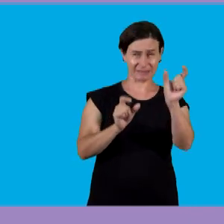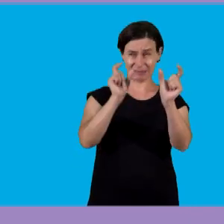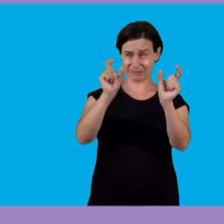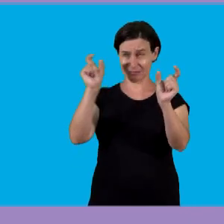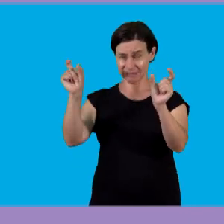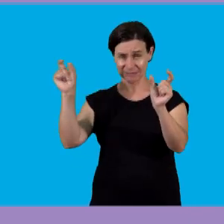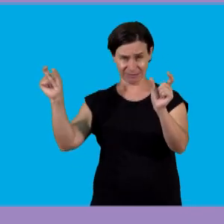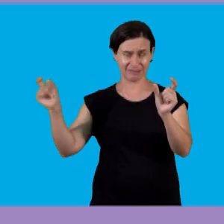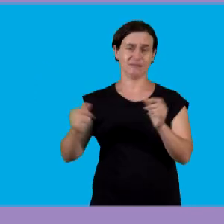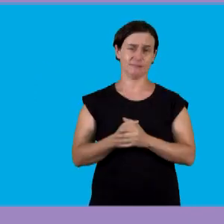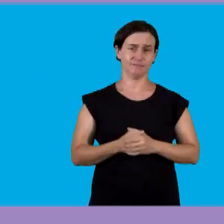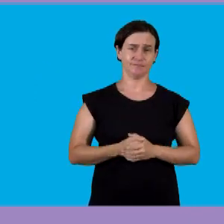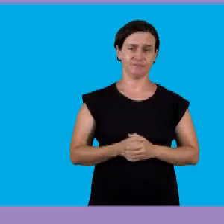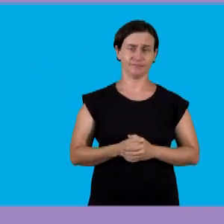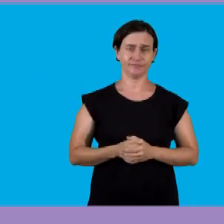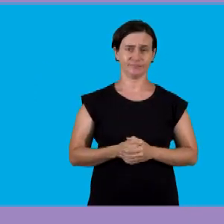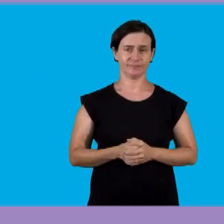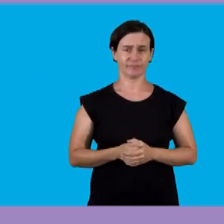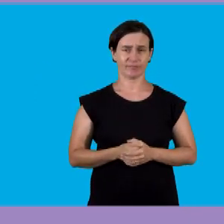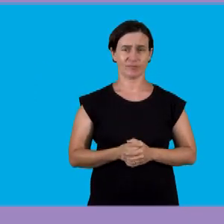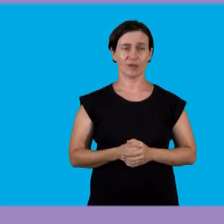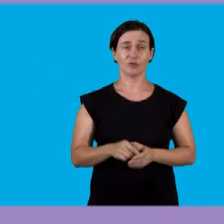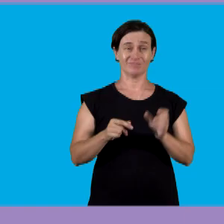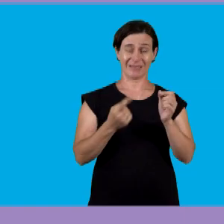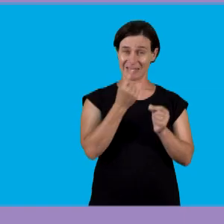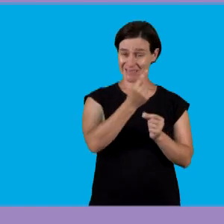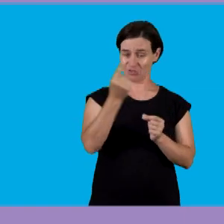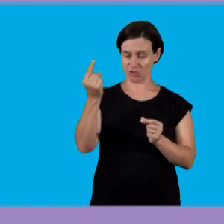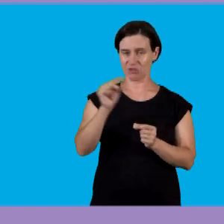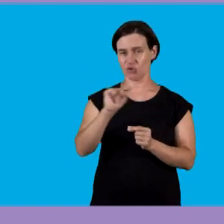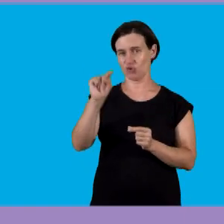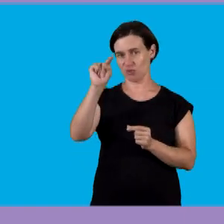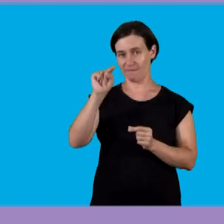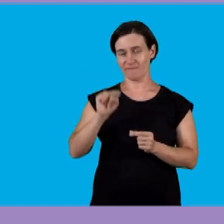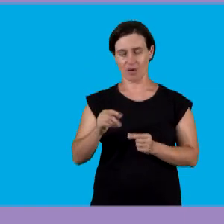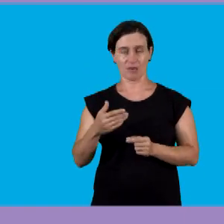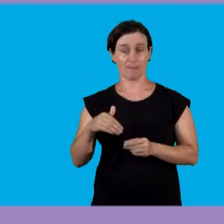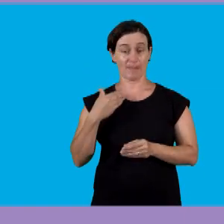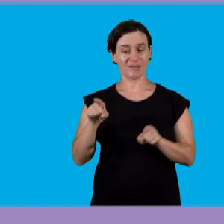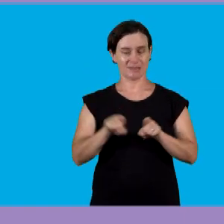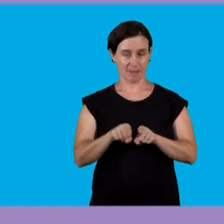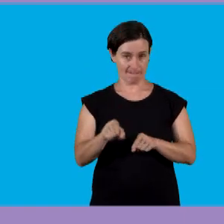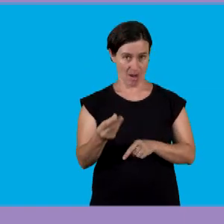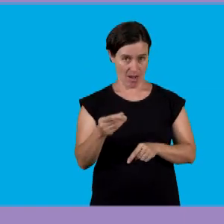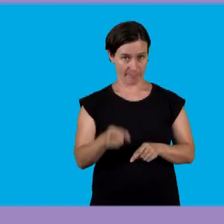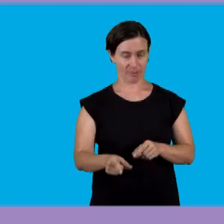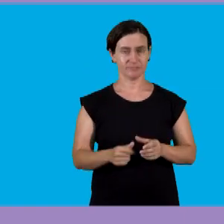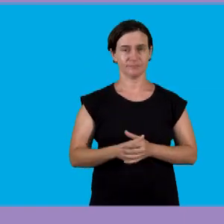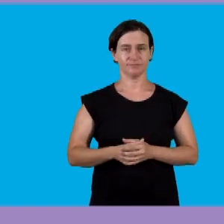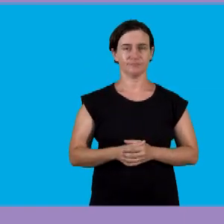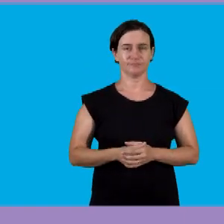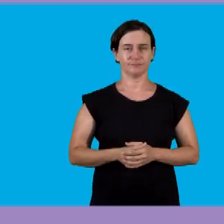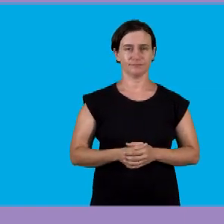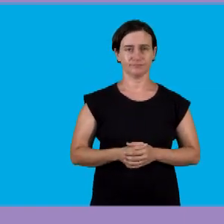by the monomial. So here we are going to make sure that each term of the binomial or a trinomial is divided